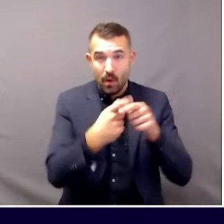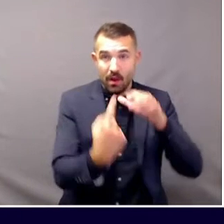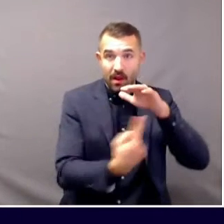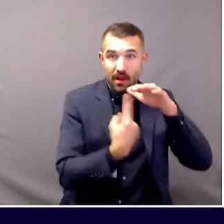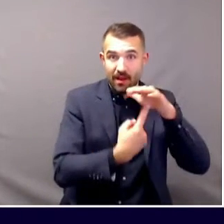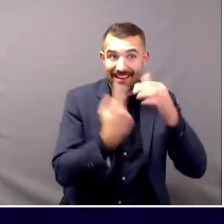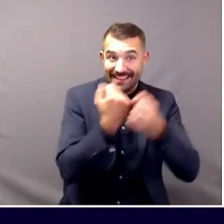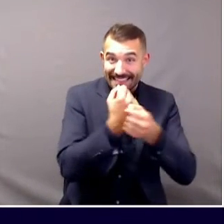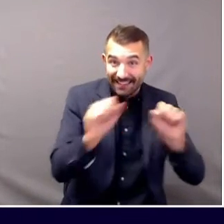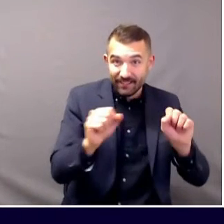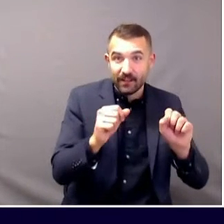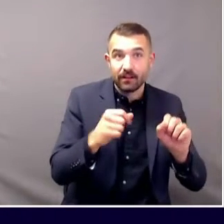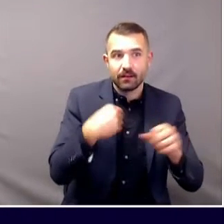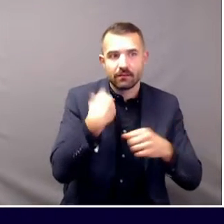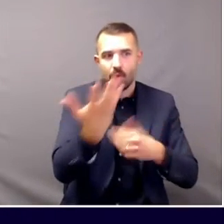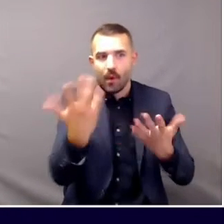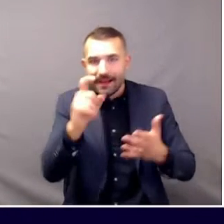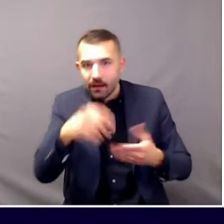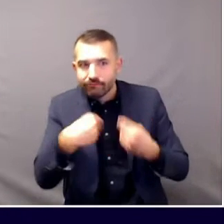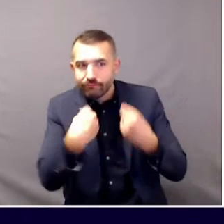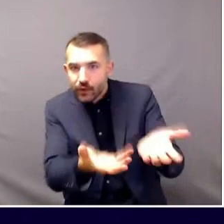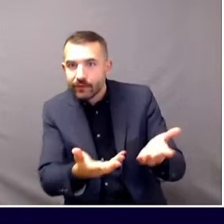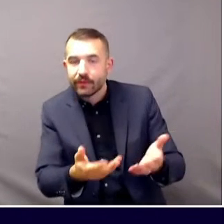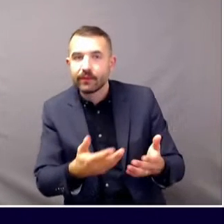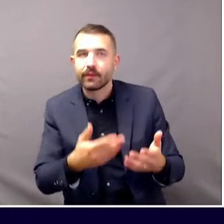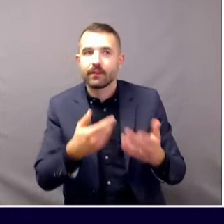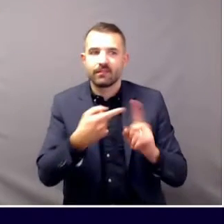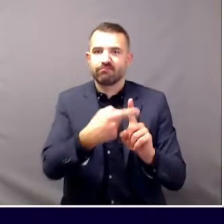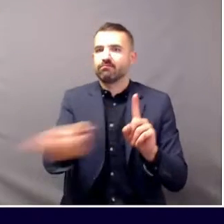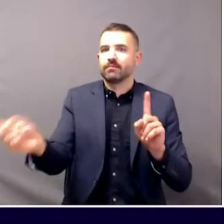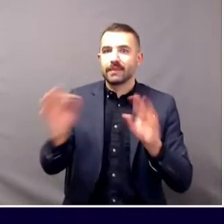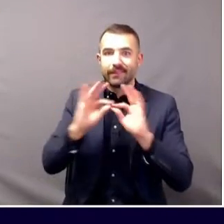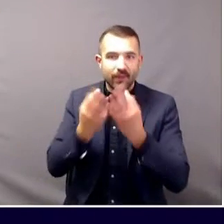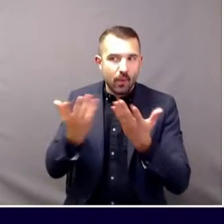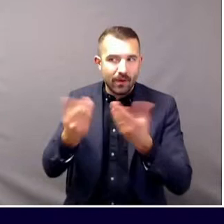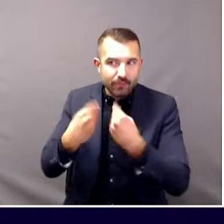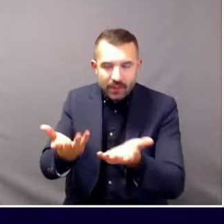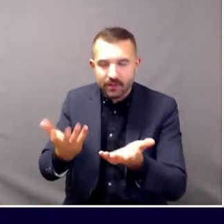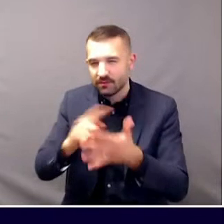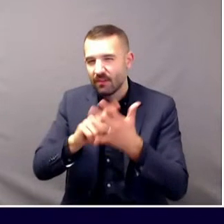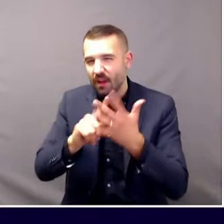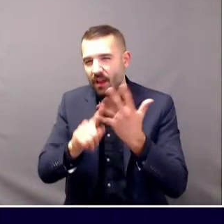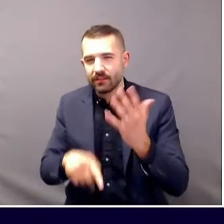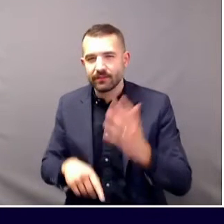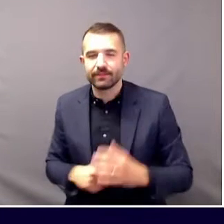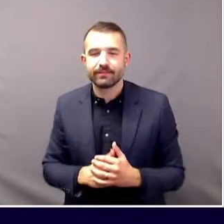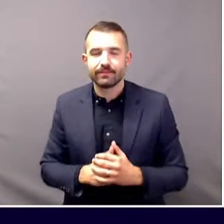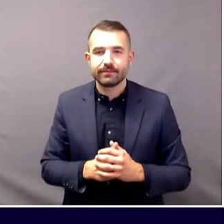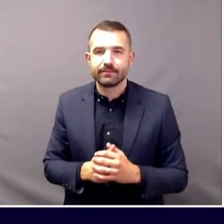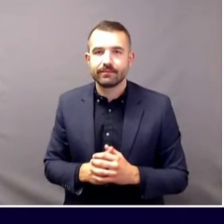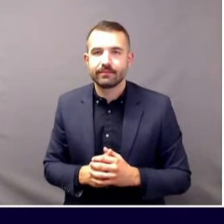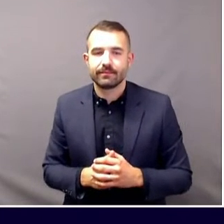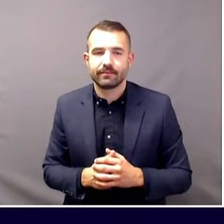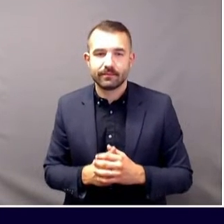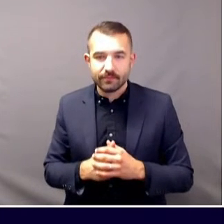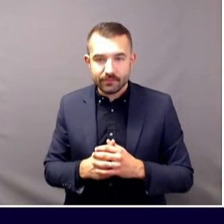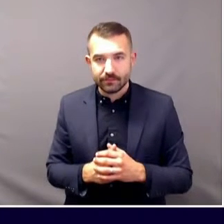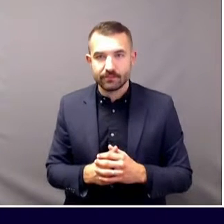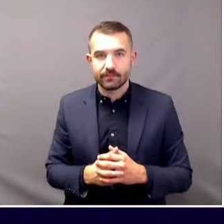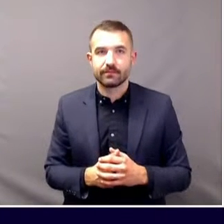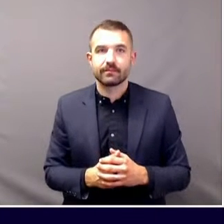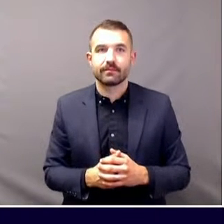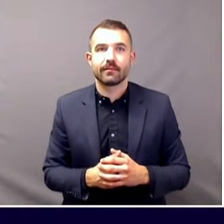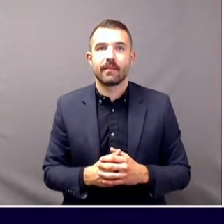or be in quarantine safely so they don't necessarily get affected and pass it on to others. Yeah, as we announced in the